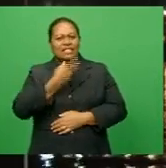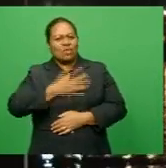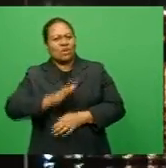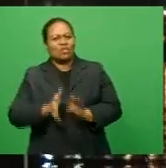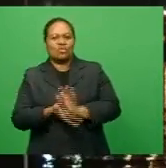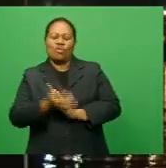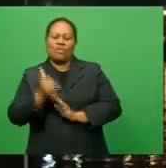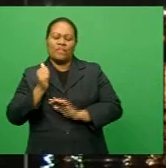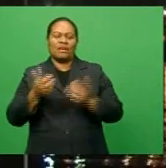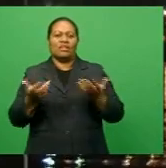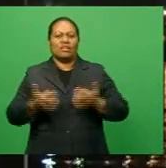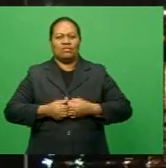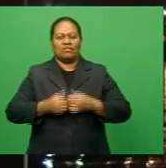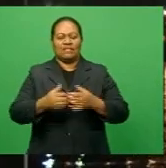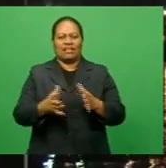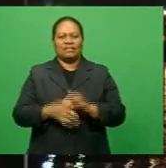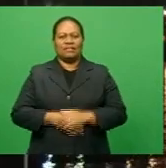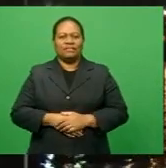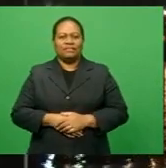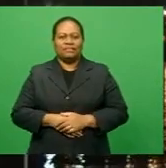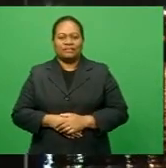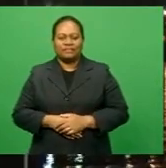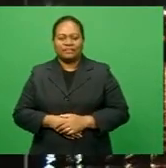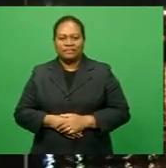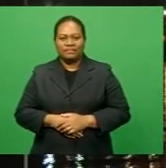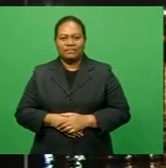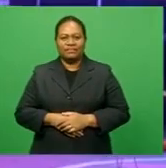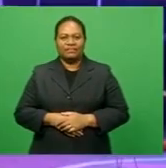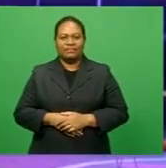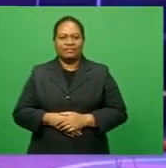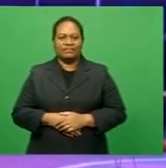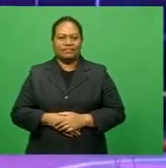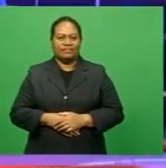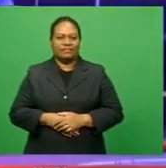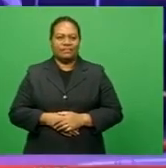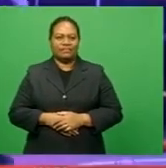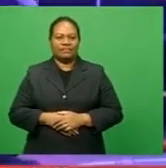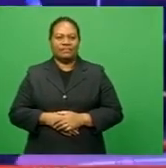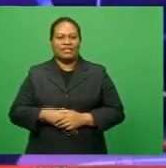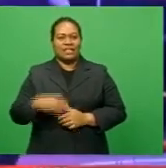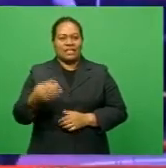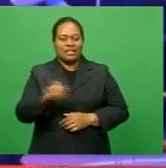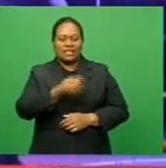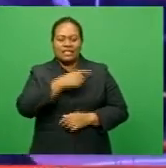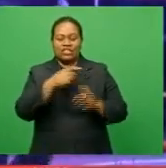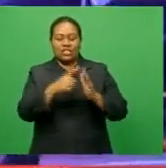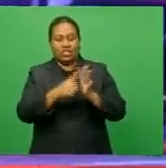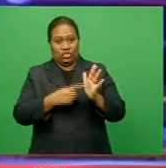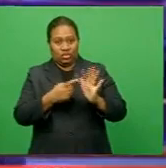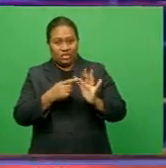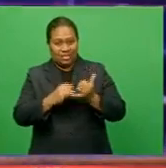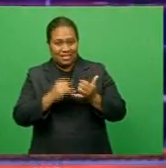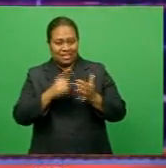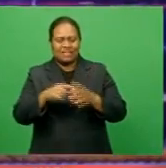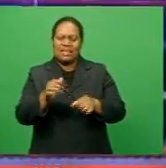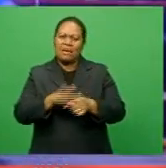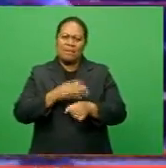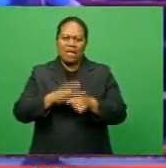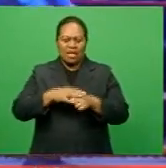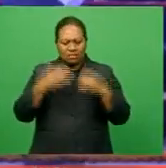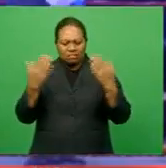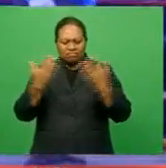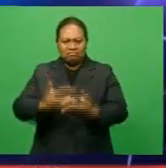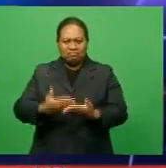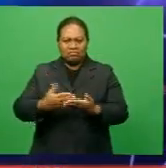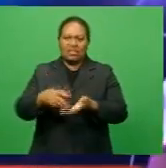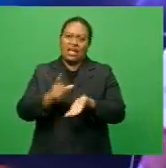back to where he debuted. Philippe Naikaso has more. 28-year-old Chese Ravundi has made his intentions